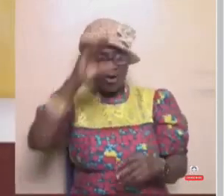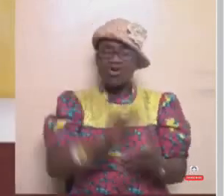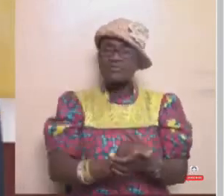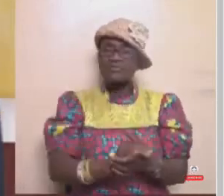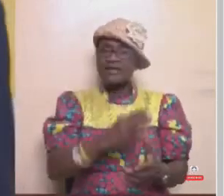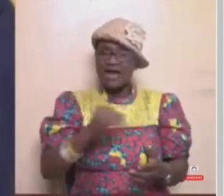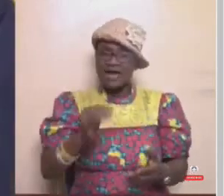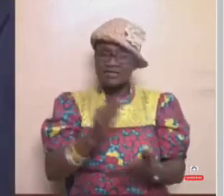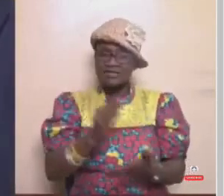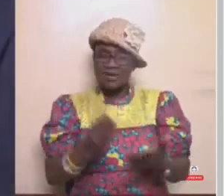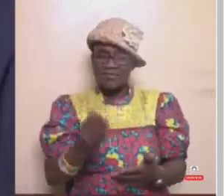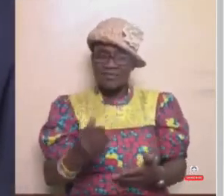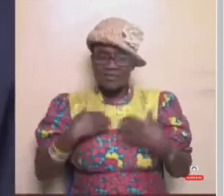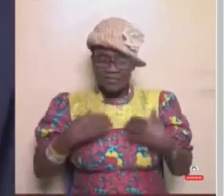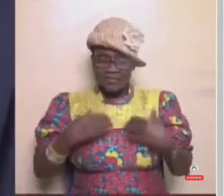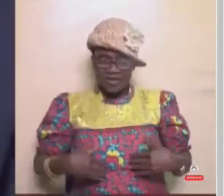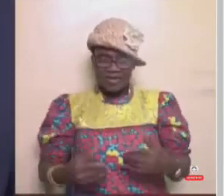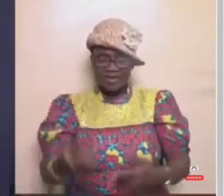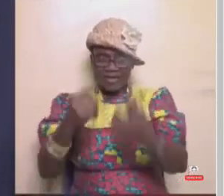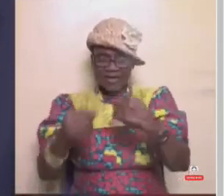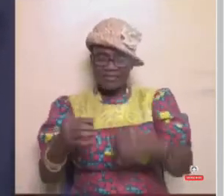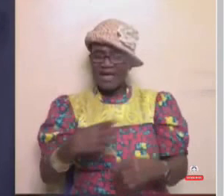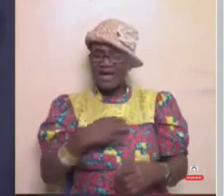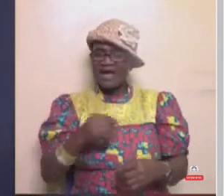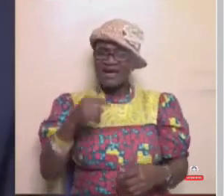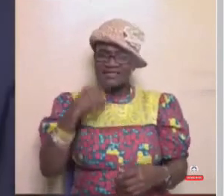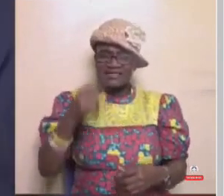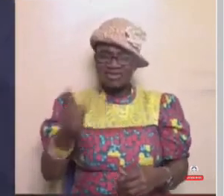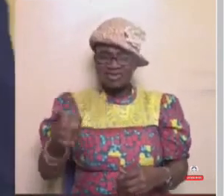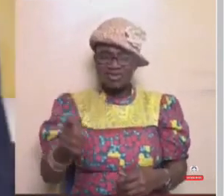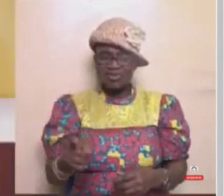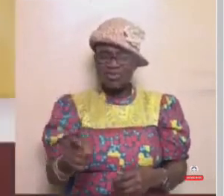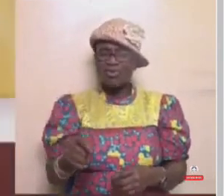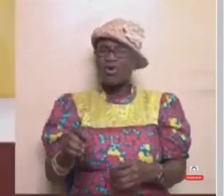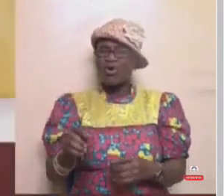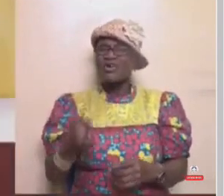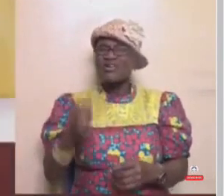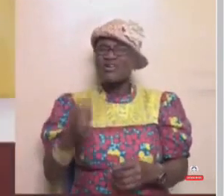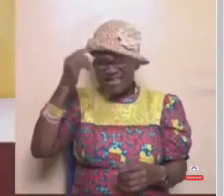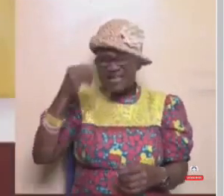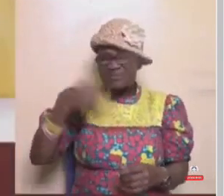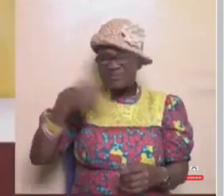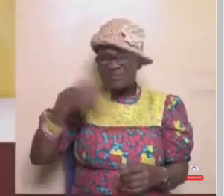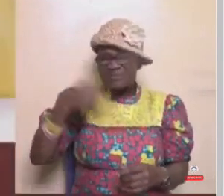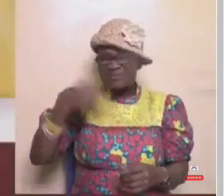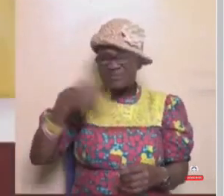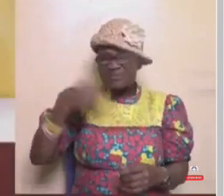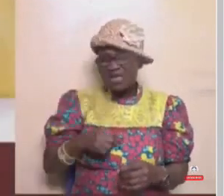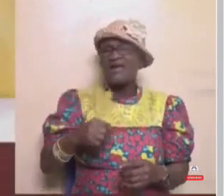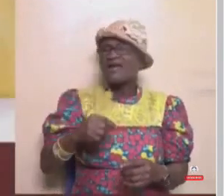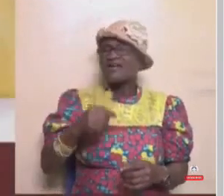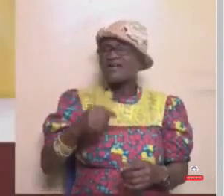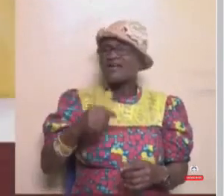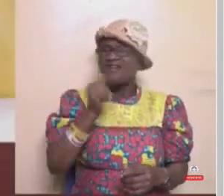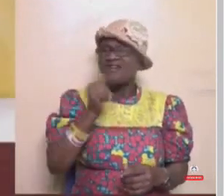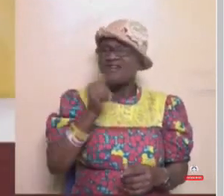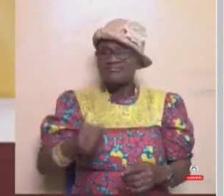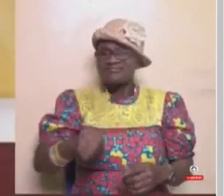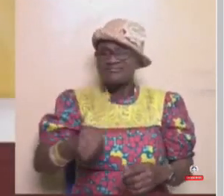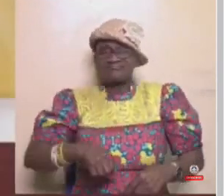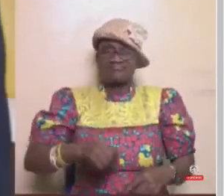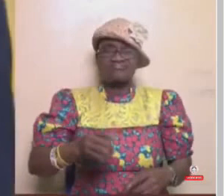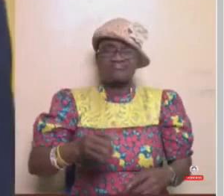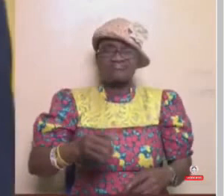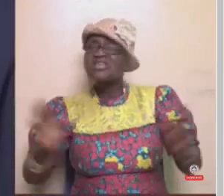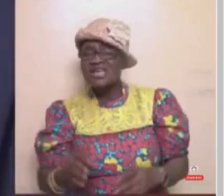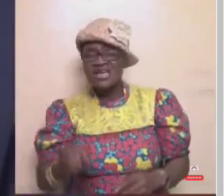somebody came and said, "You're underrating my standard. I cannot marry that one." He didn't know that the one he wrote off today